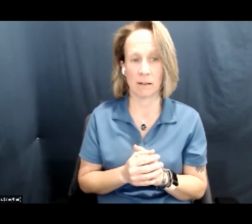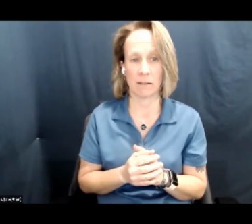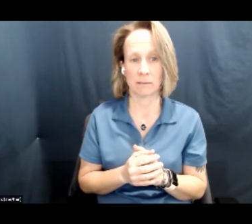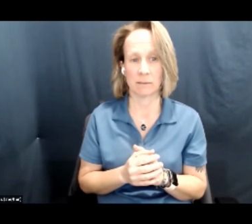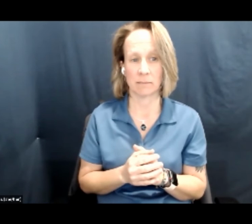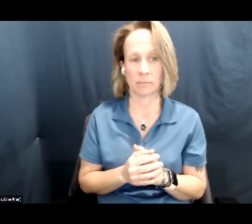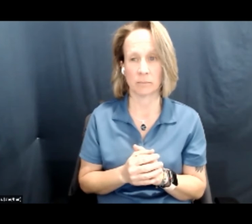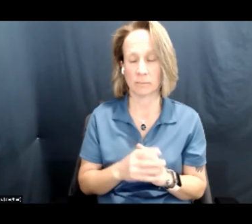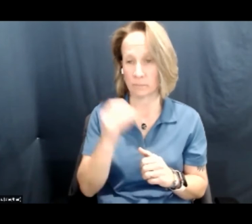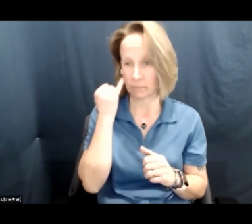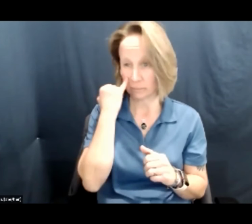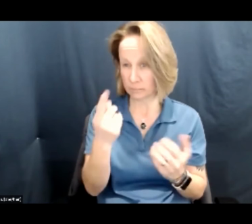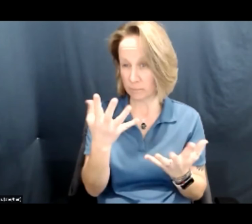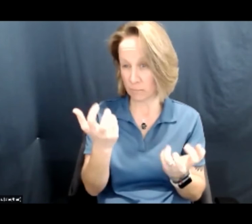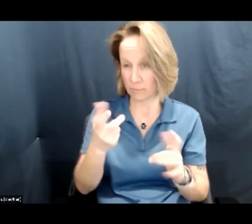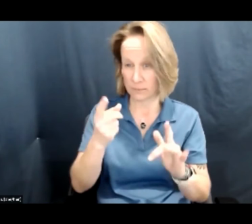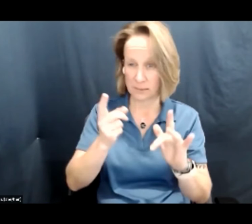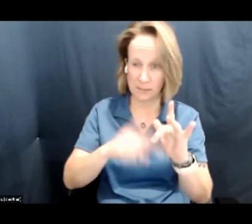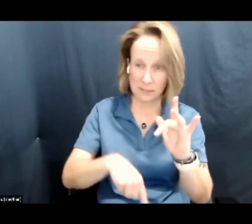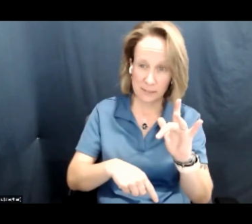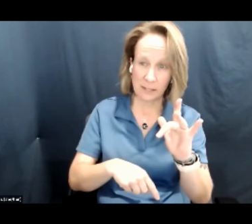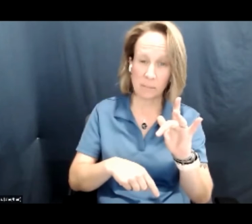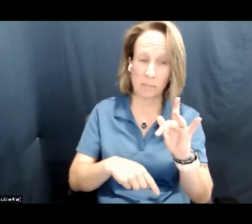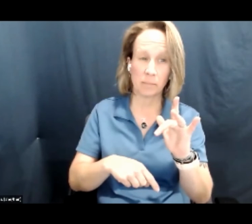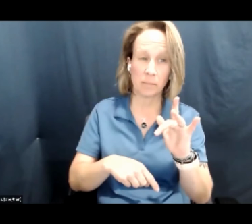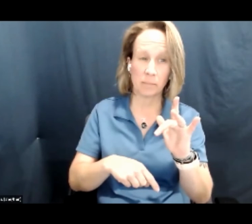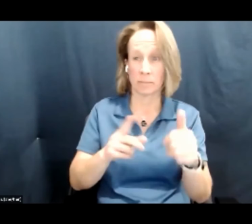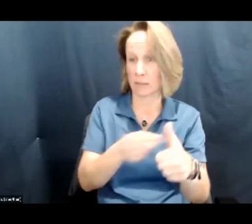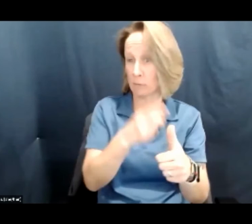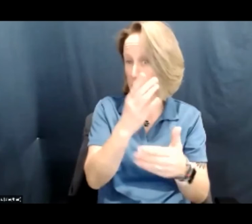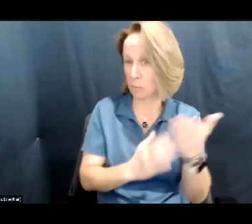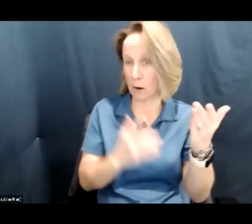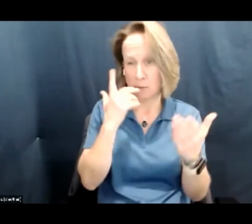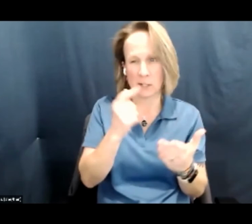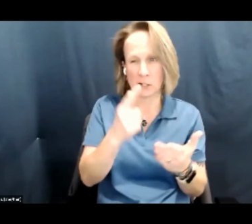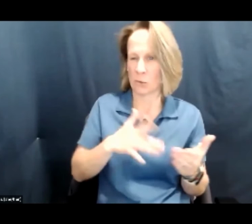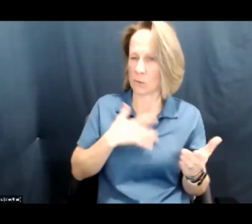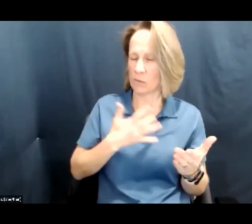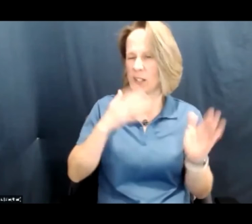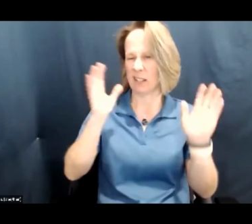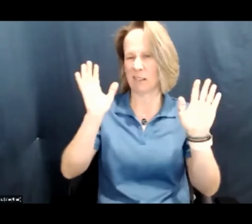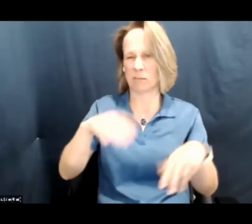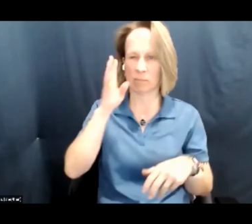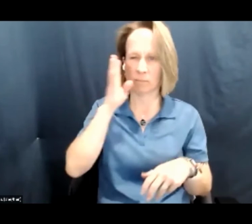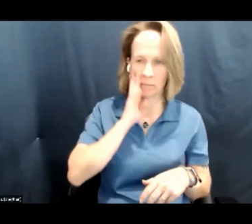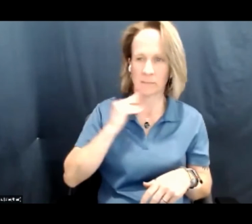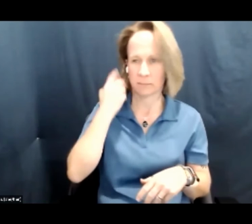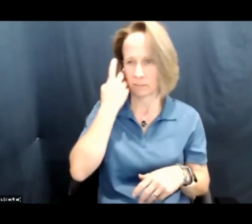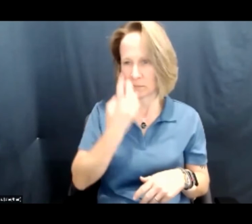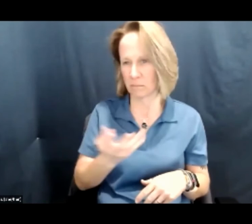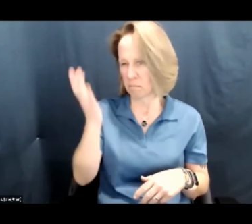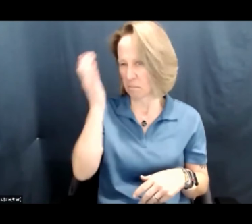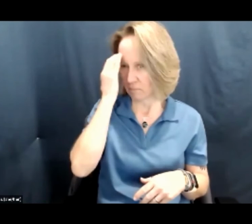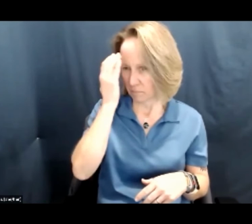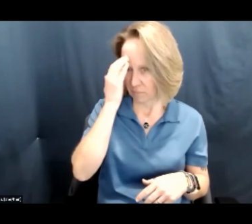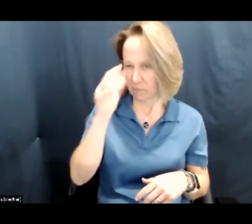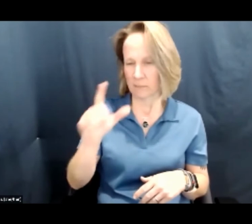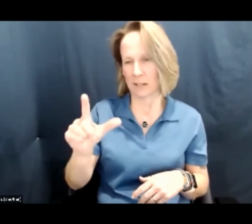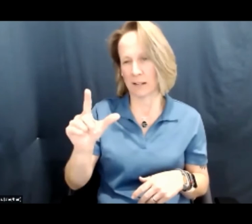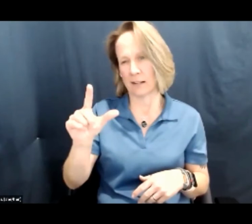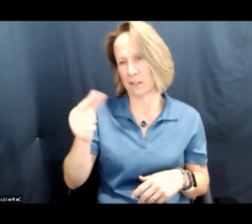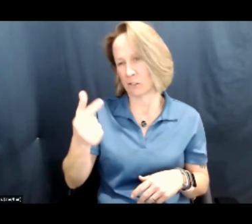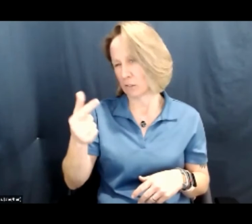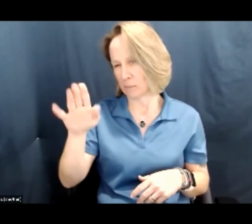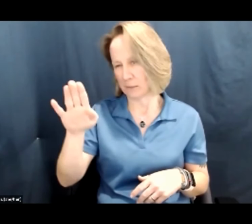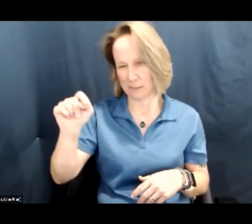the first part because you feel super comfortable with LGBT terminology already, that's fine. You can come back tomorrow to talk about the best